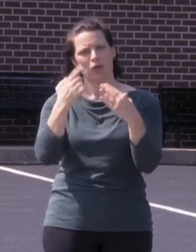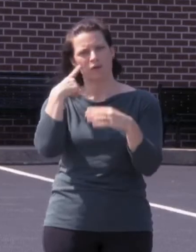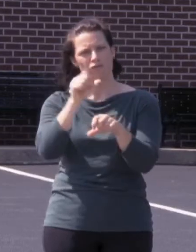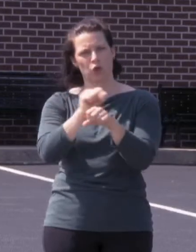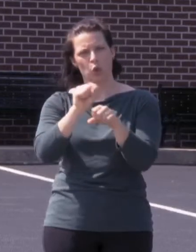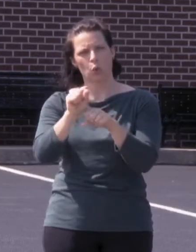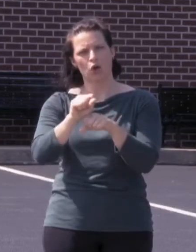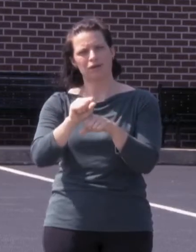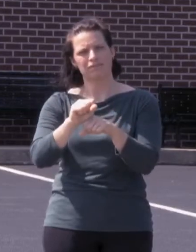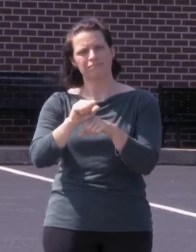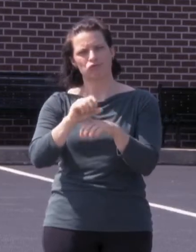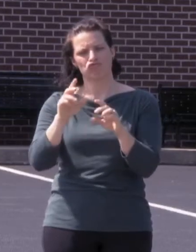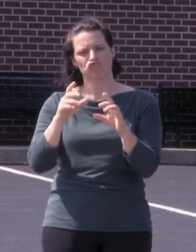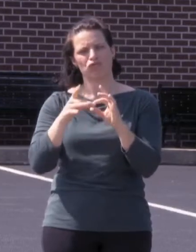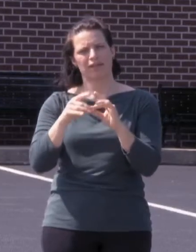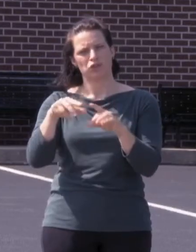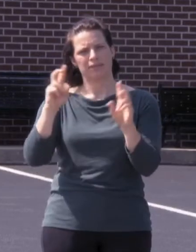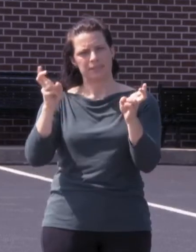in this regard.